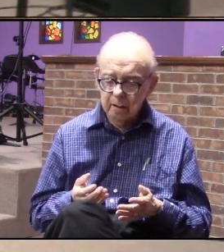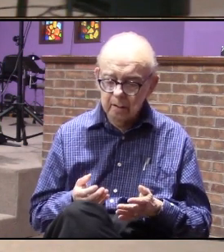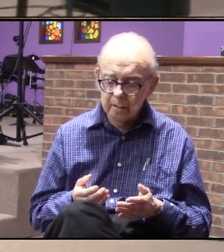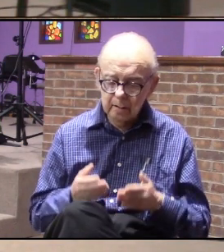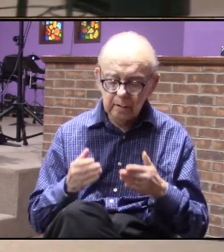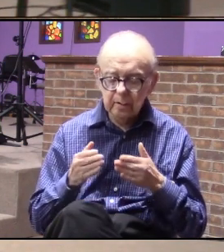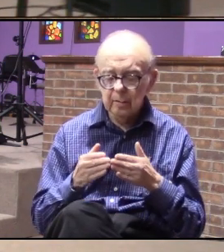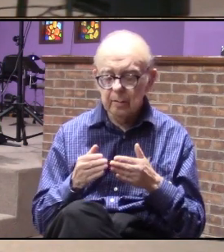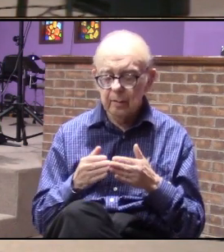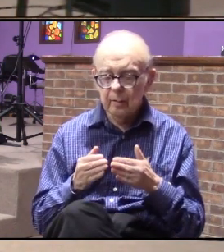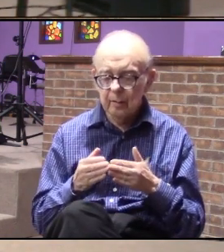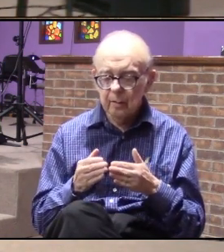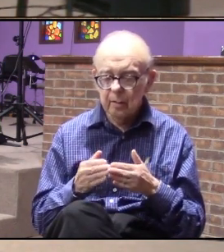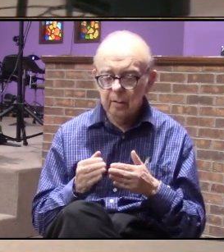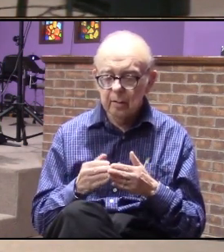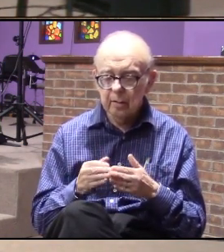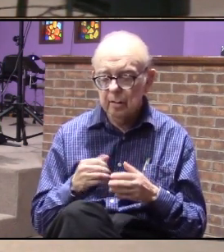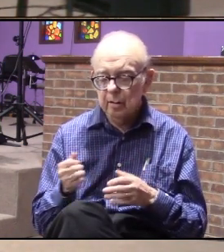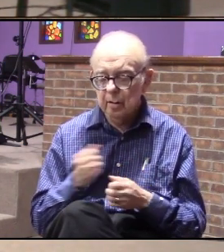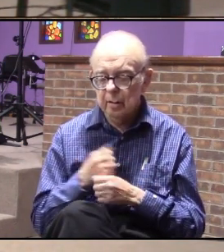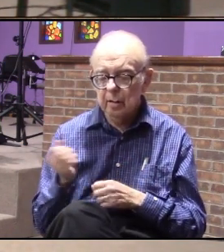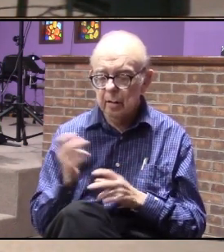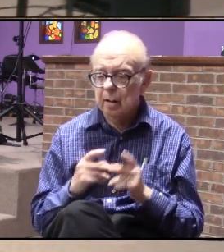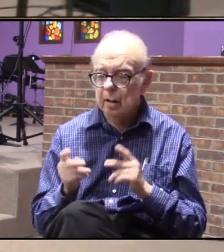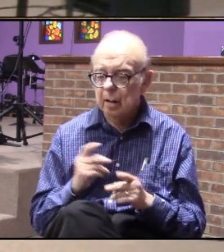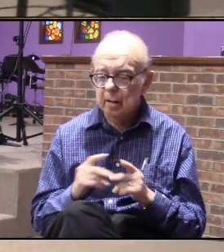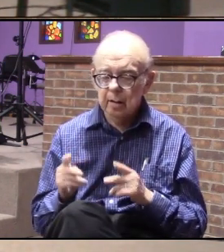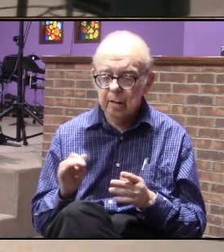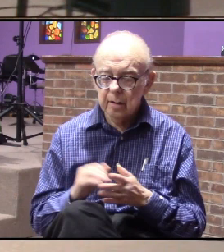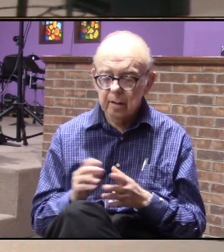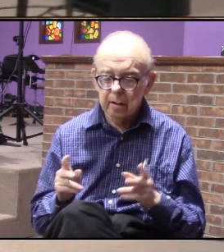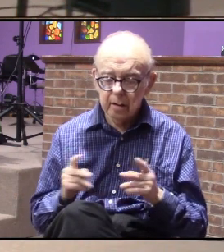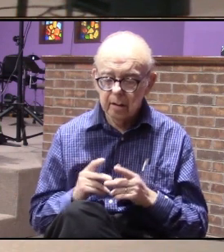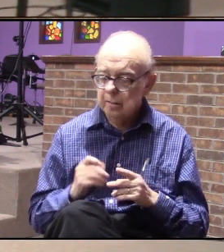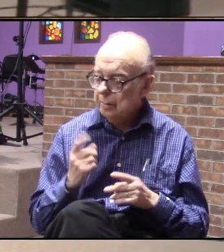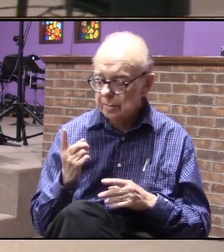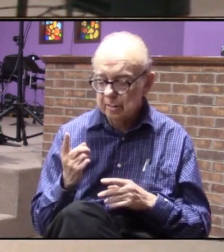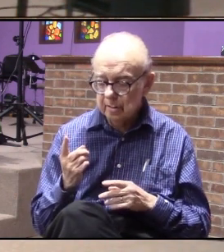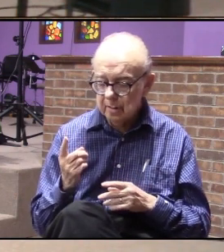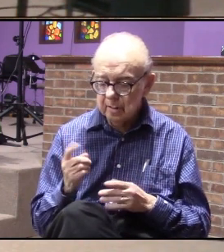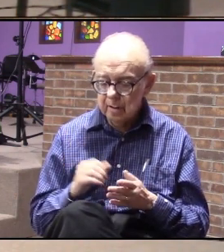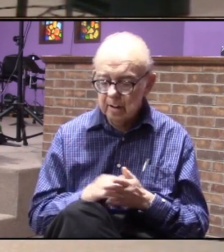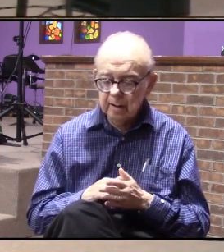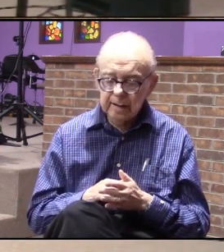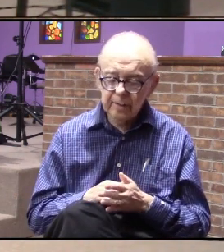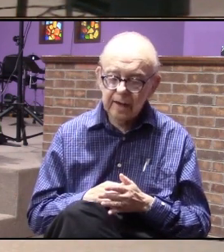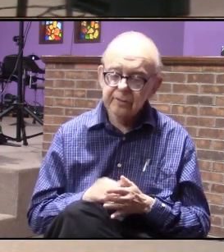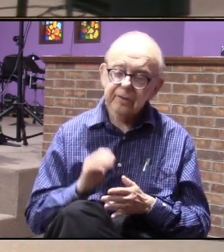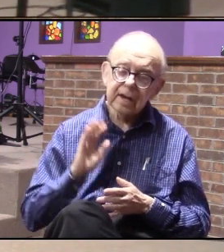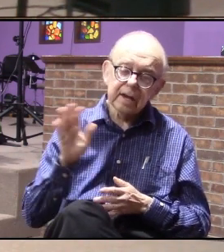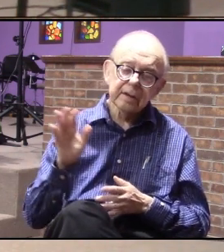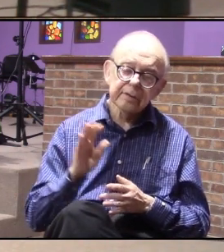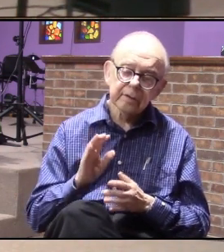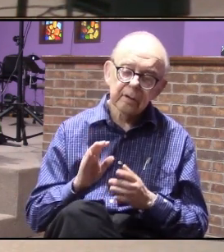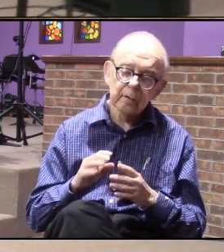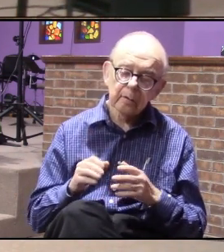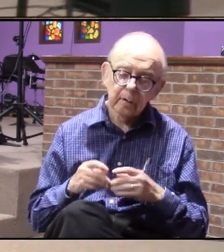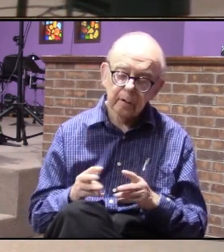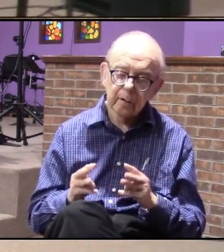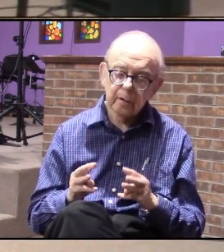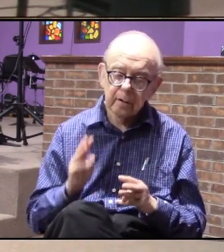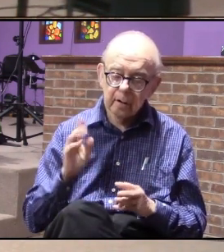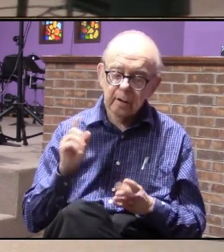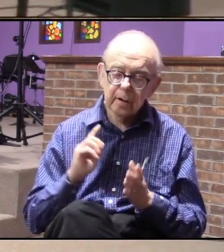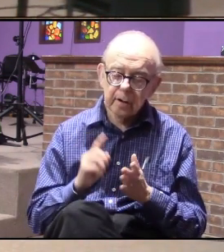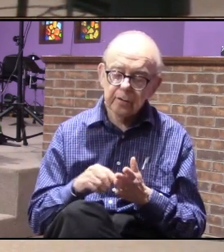cornered on this love for other people. That's our market. Failing to understand, no, it isn't. That's his. He's showing